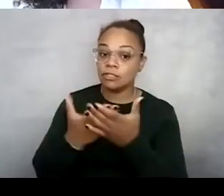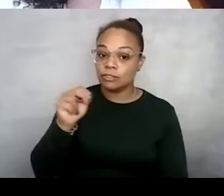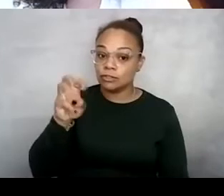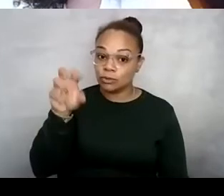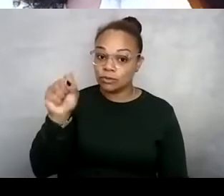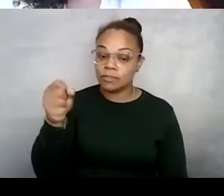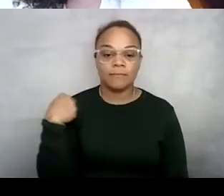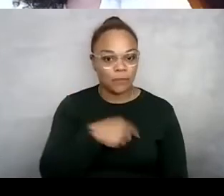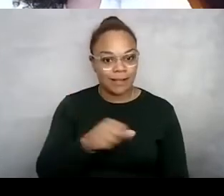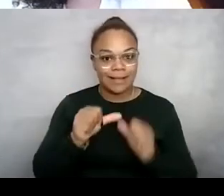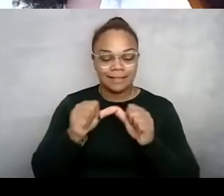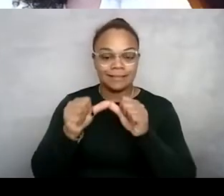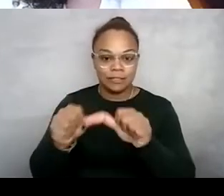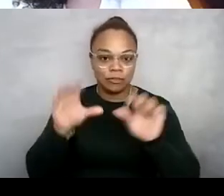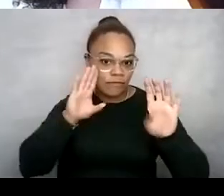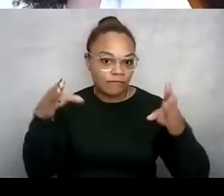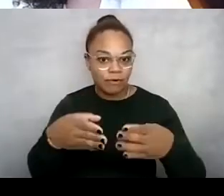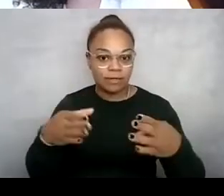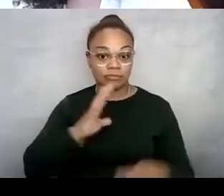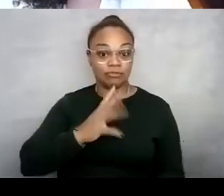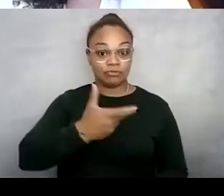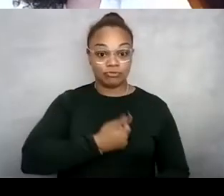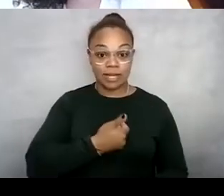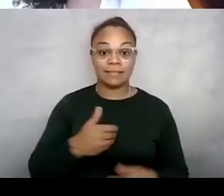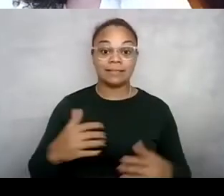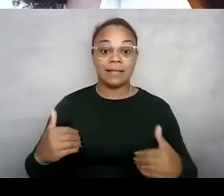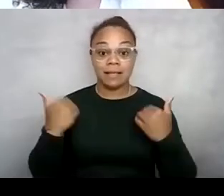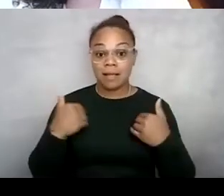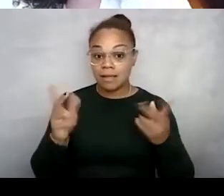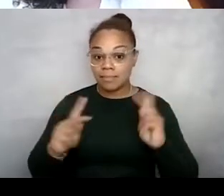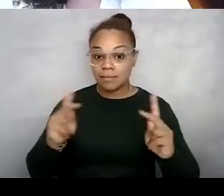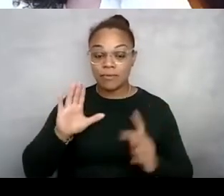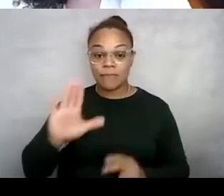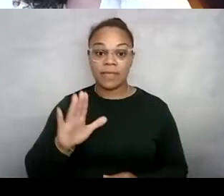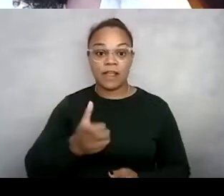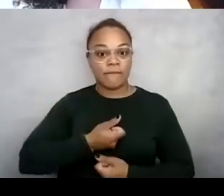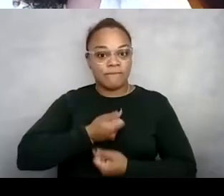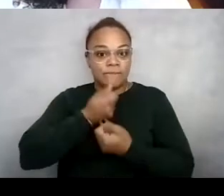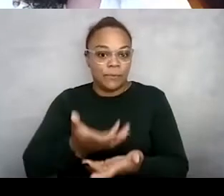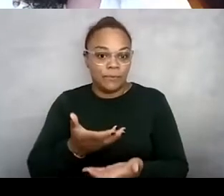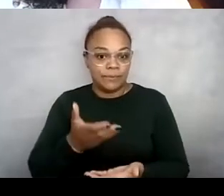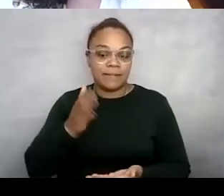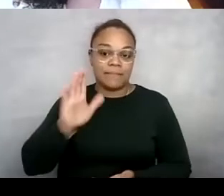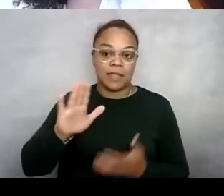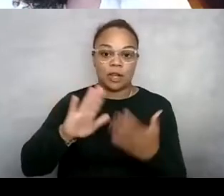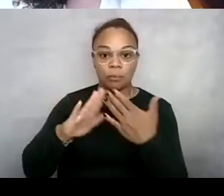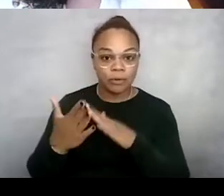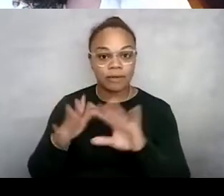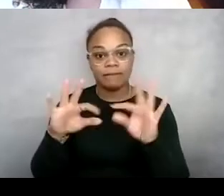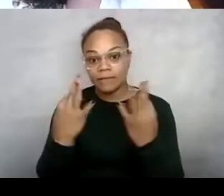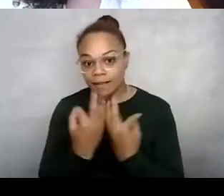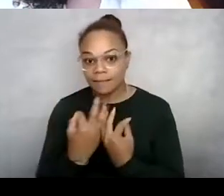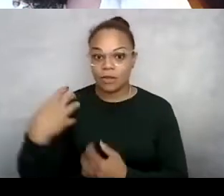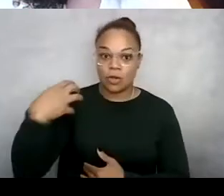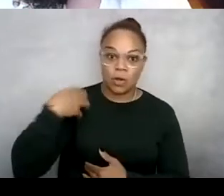voices of trans young people, their families, their coaches, their teammates. We, what you saw, if you watched this play out,